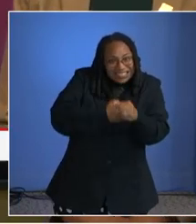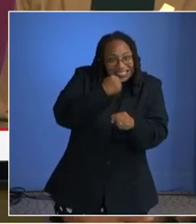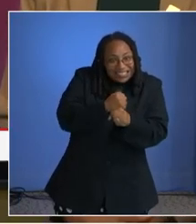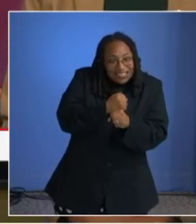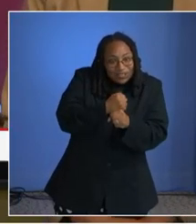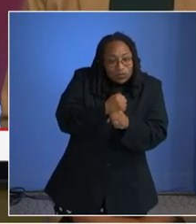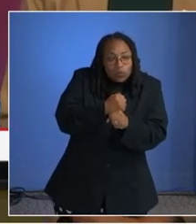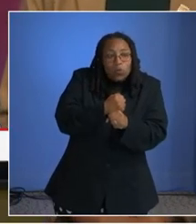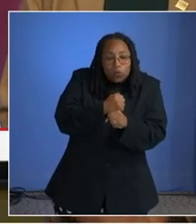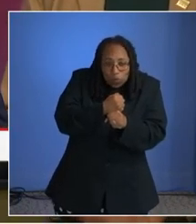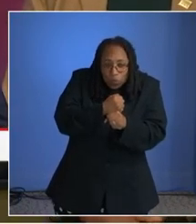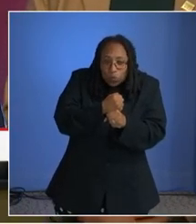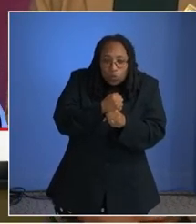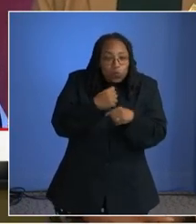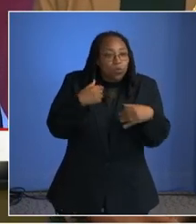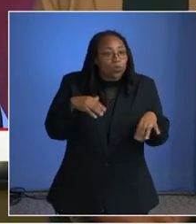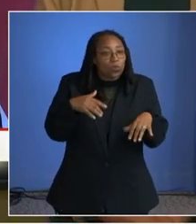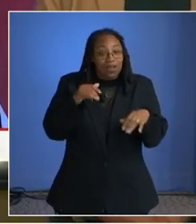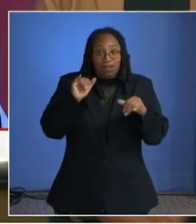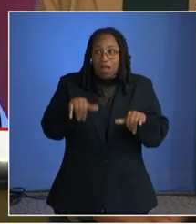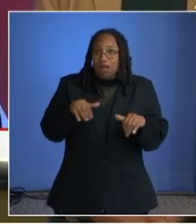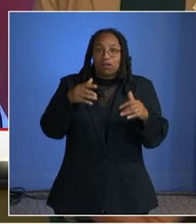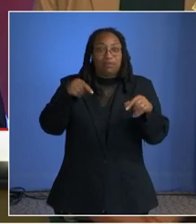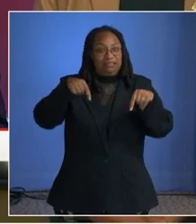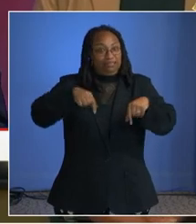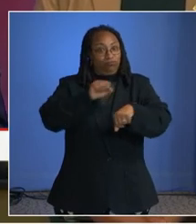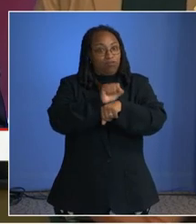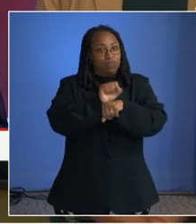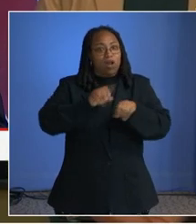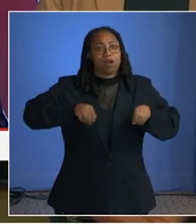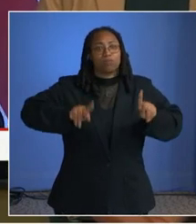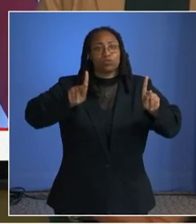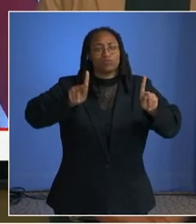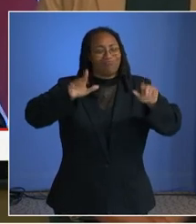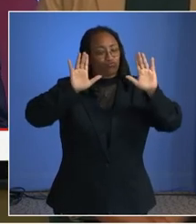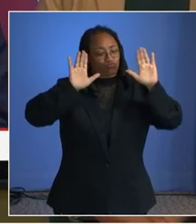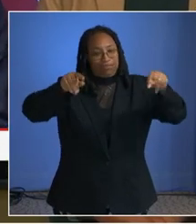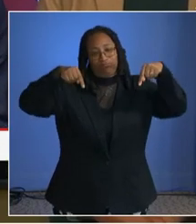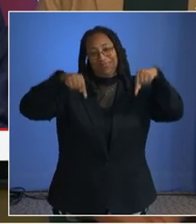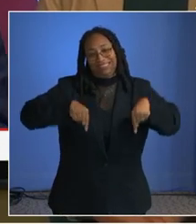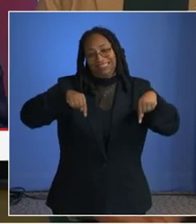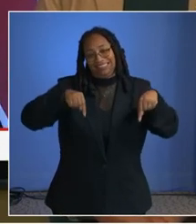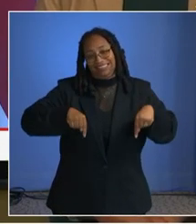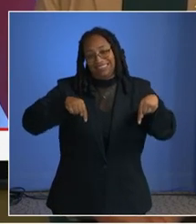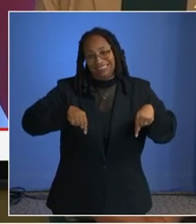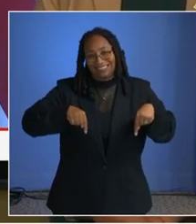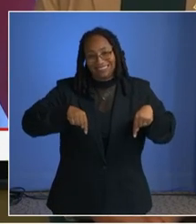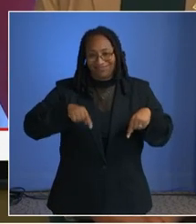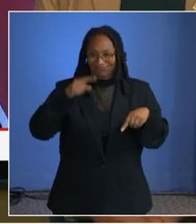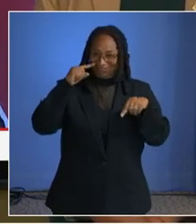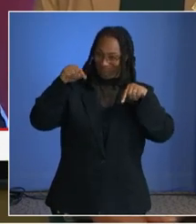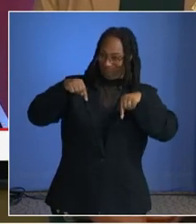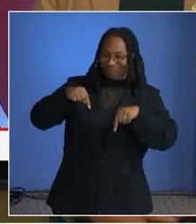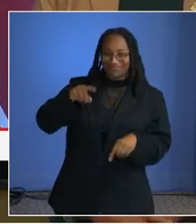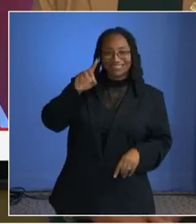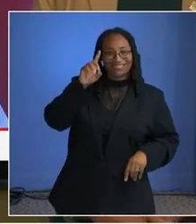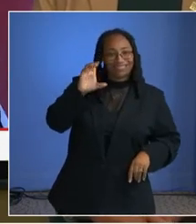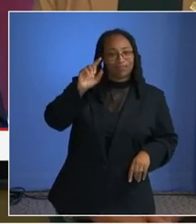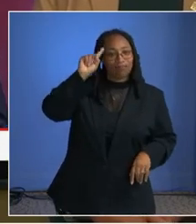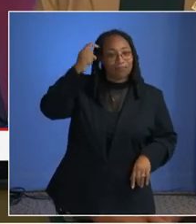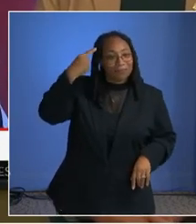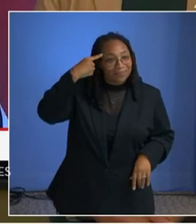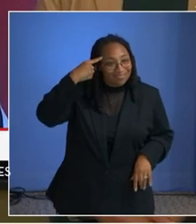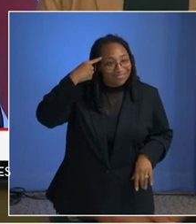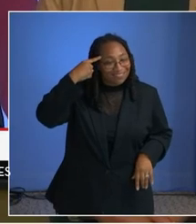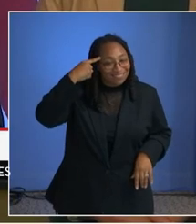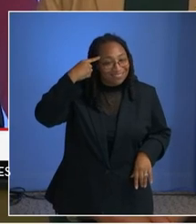to think big, to do great things right here in DC government. As the mayor has said, we're going to have quarterly hiring events.